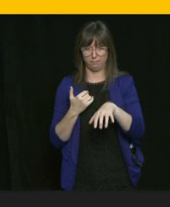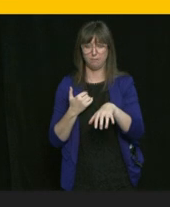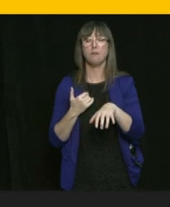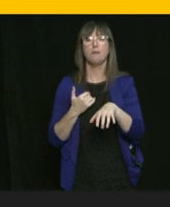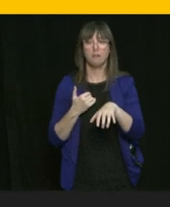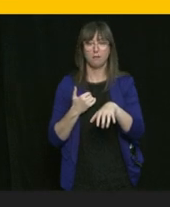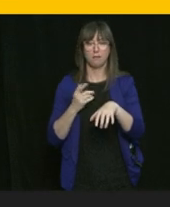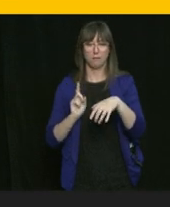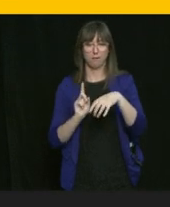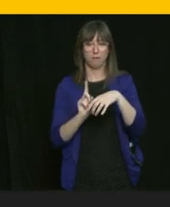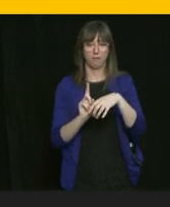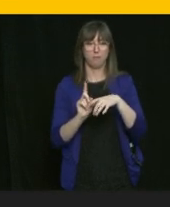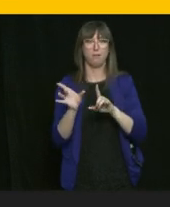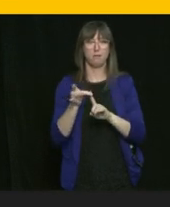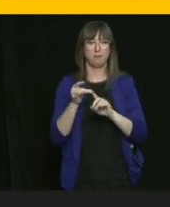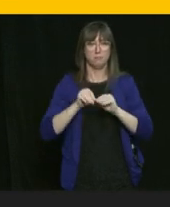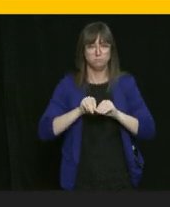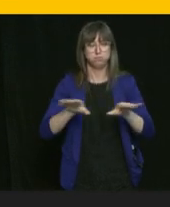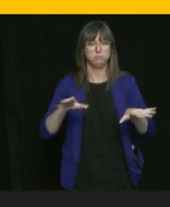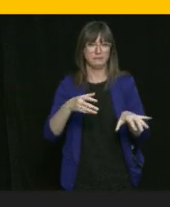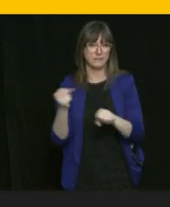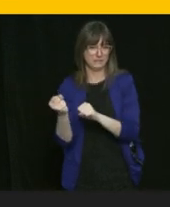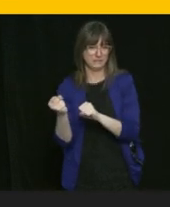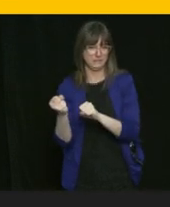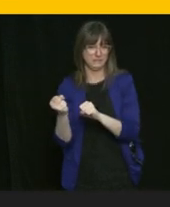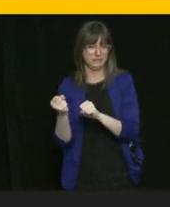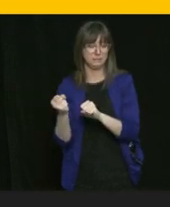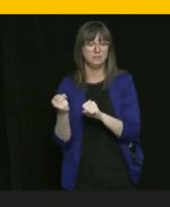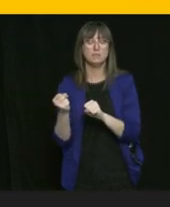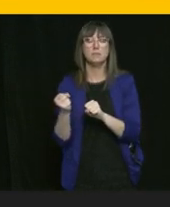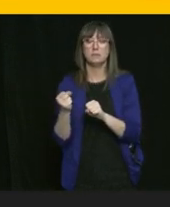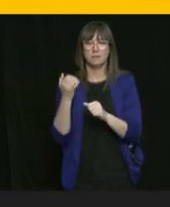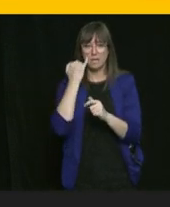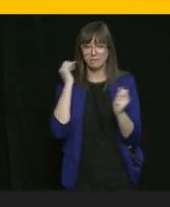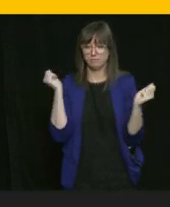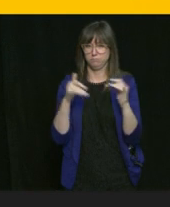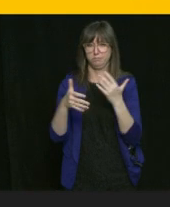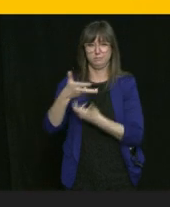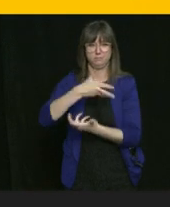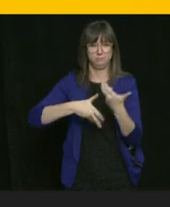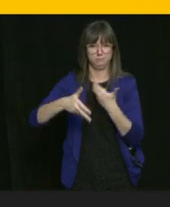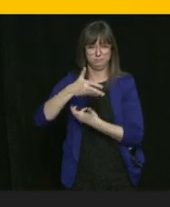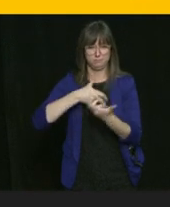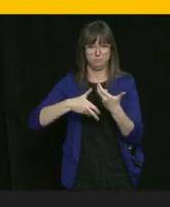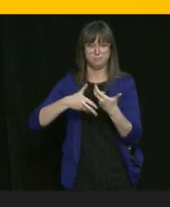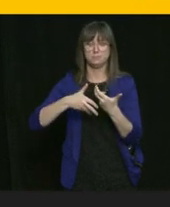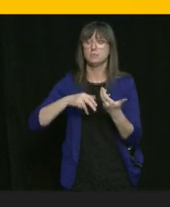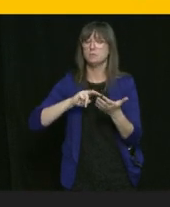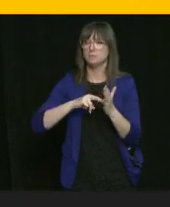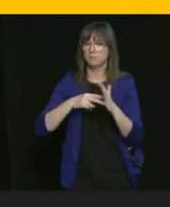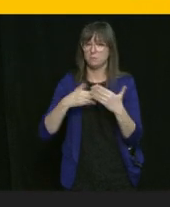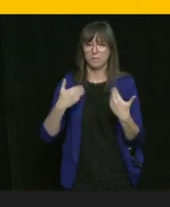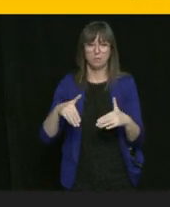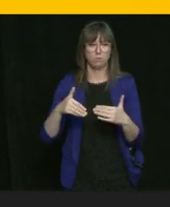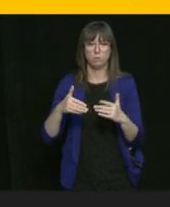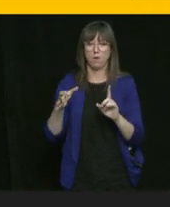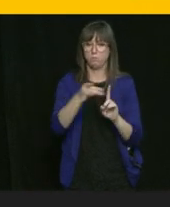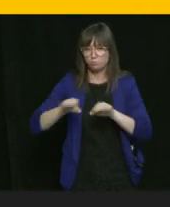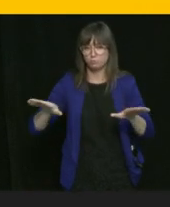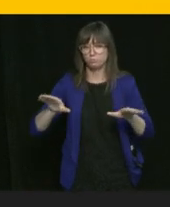large number of cases. With large numbers of contacts involved, these put significant strain on public